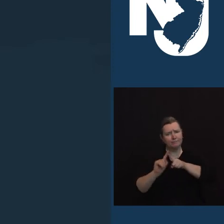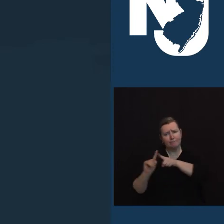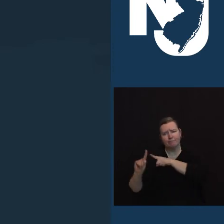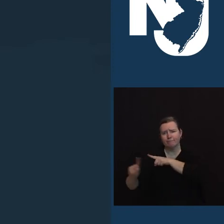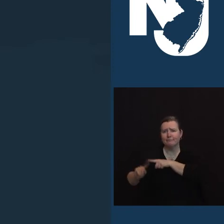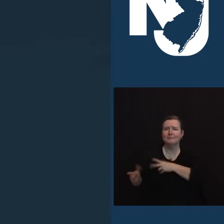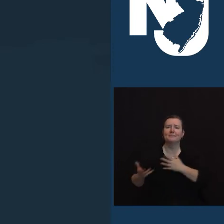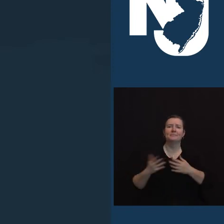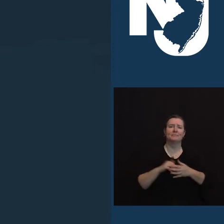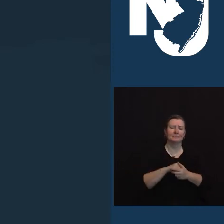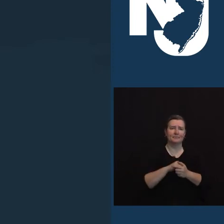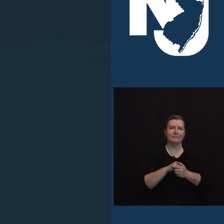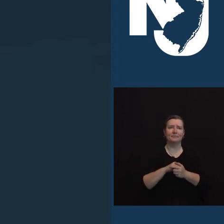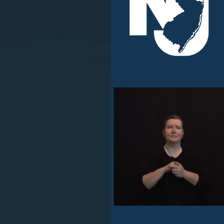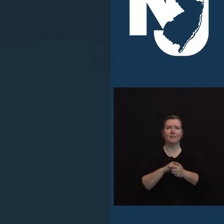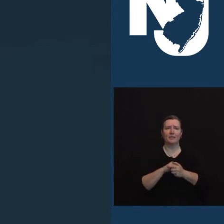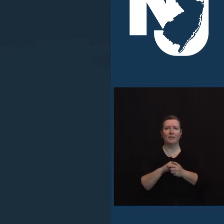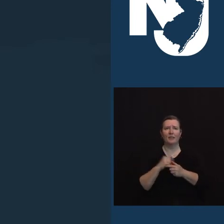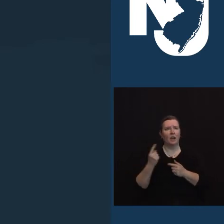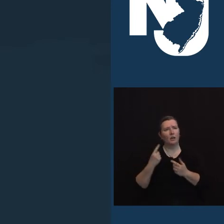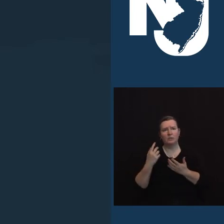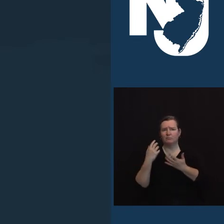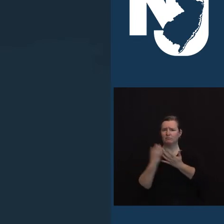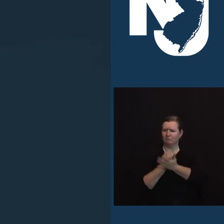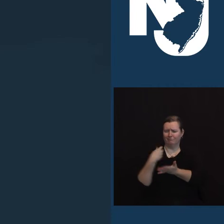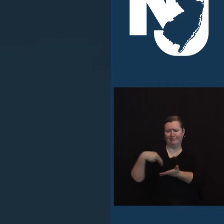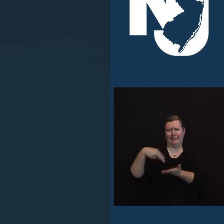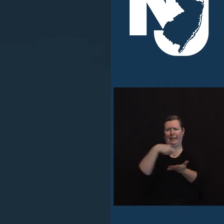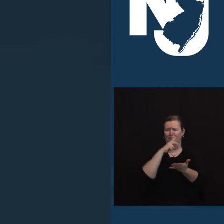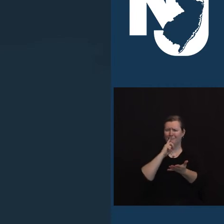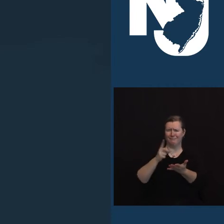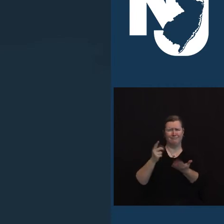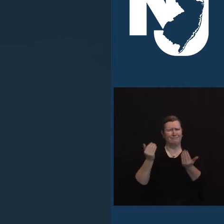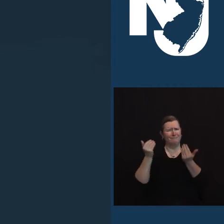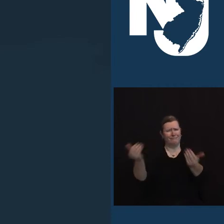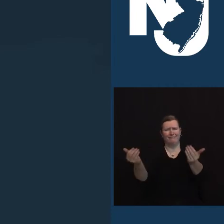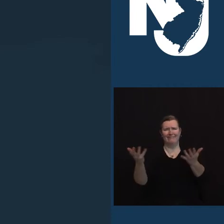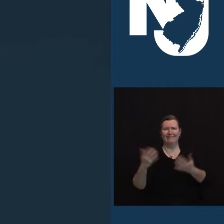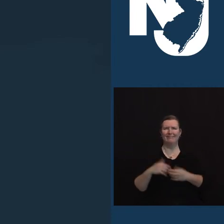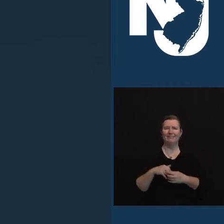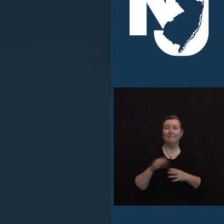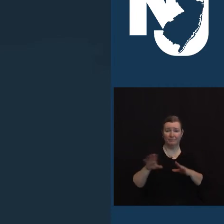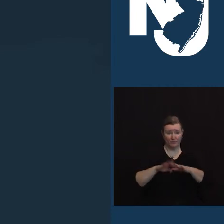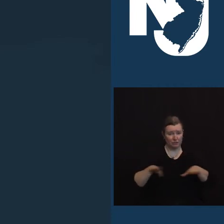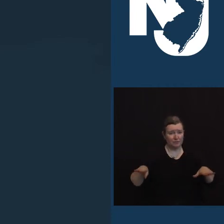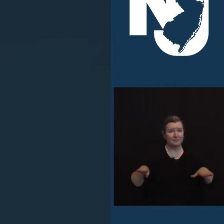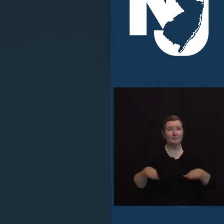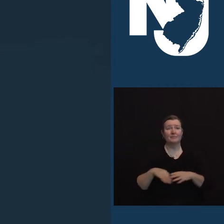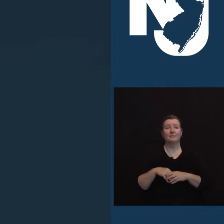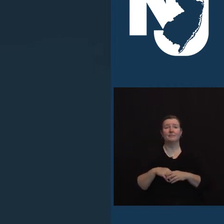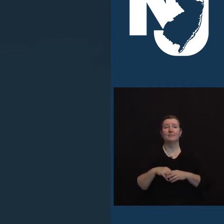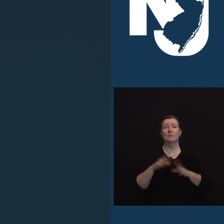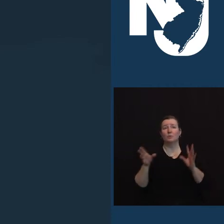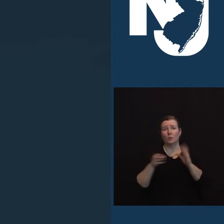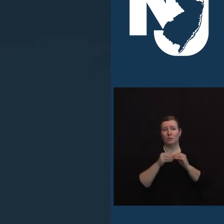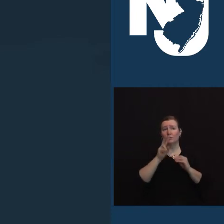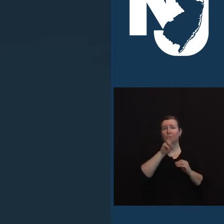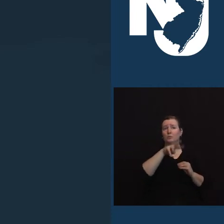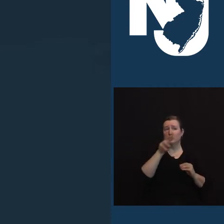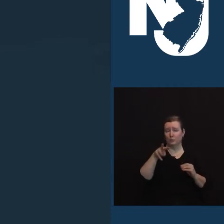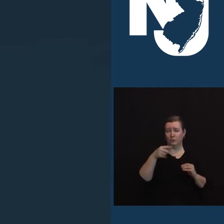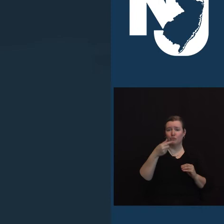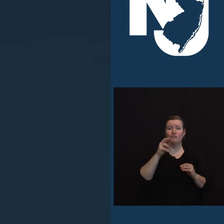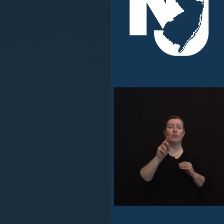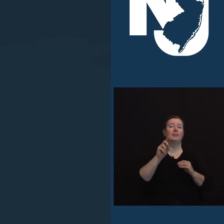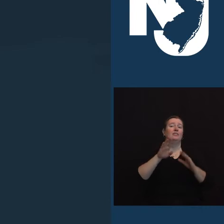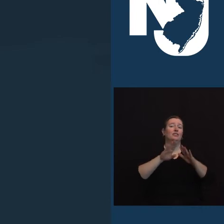opportunity to dance. In addition to their children, Victor and Minerva also leave behind 22 grandchildren and